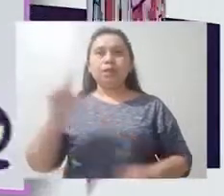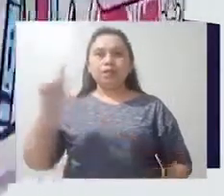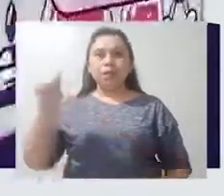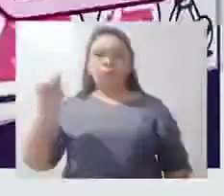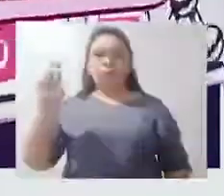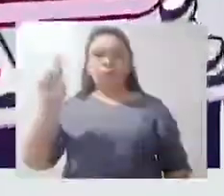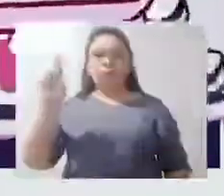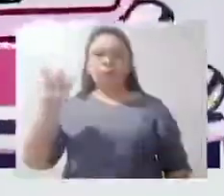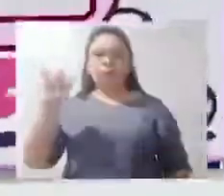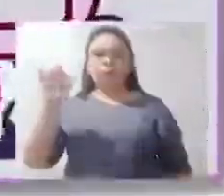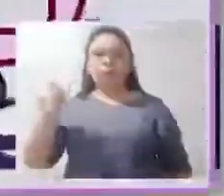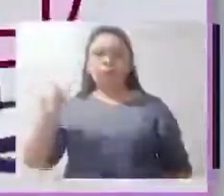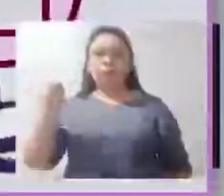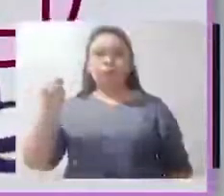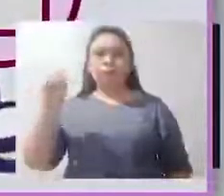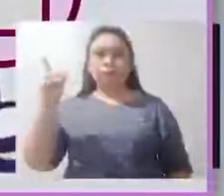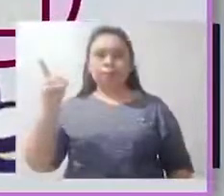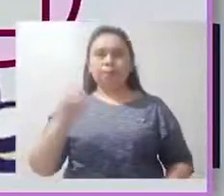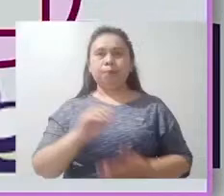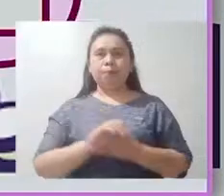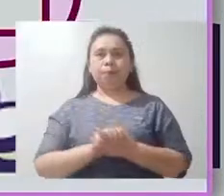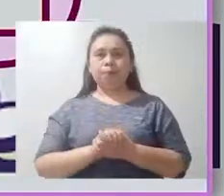tripod,